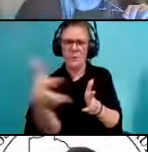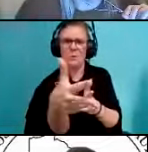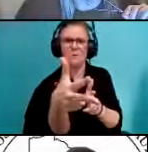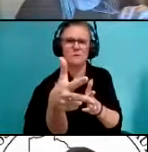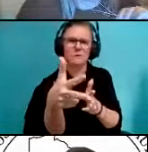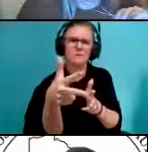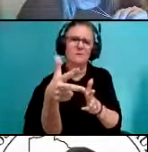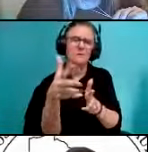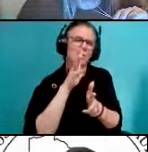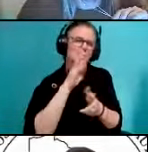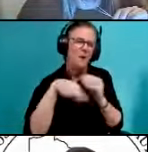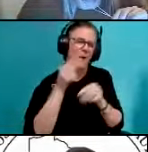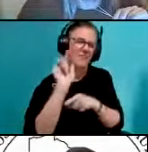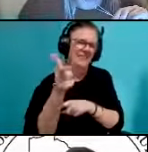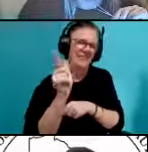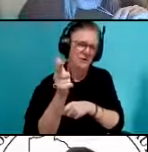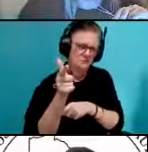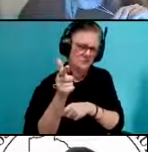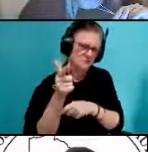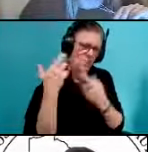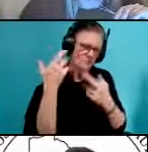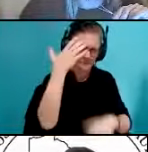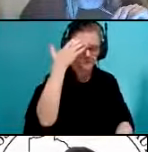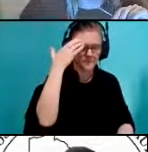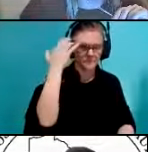about that a little bit in more detail as well.